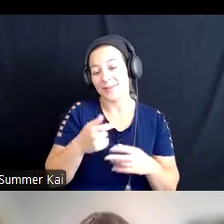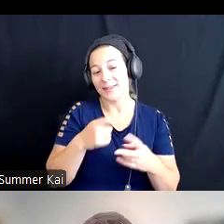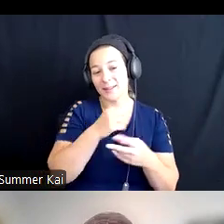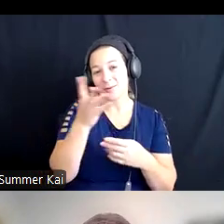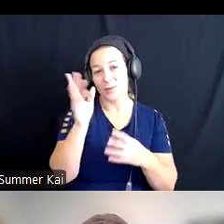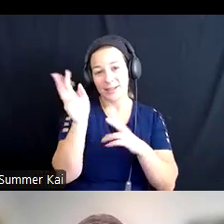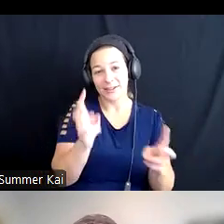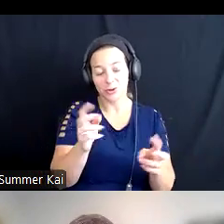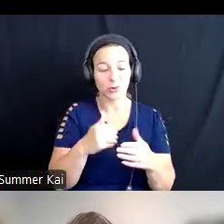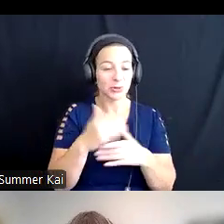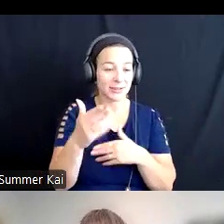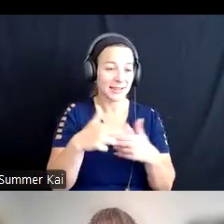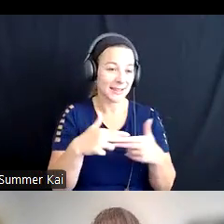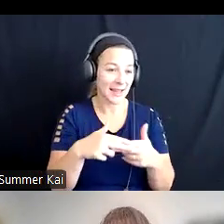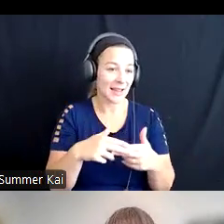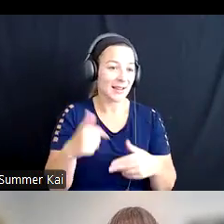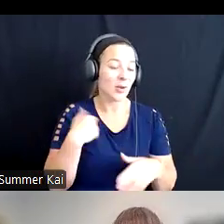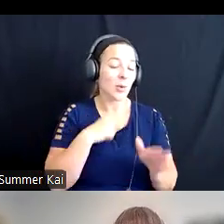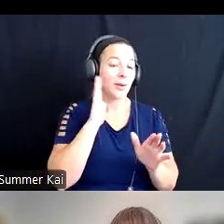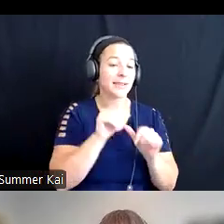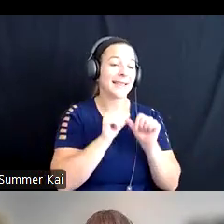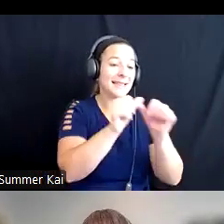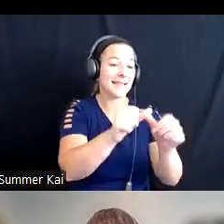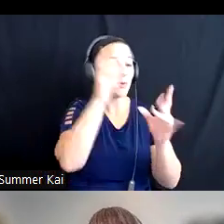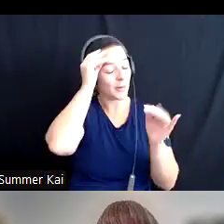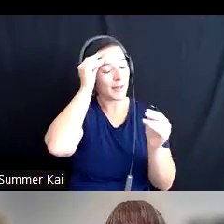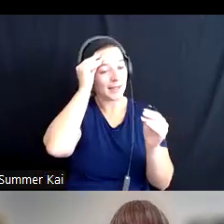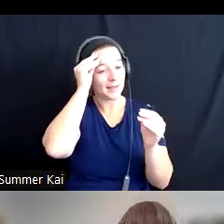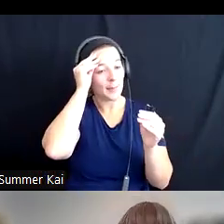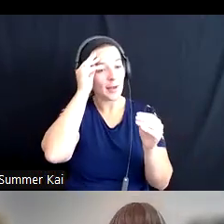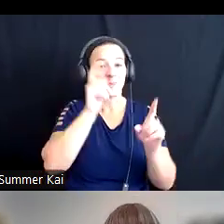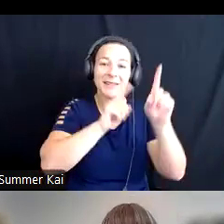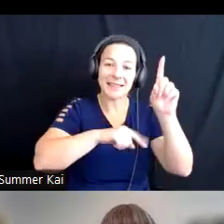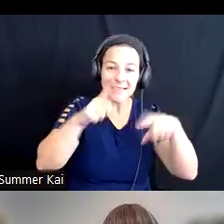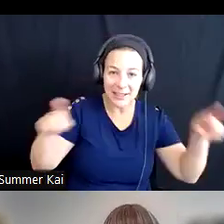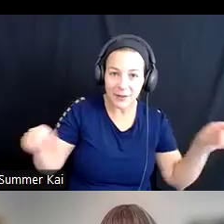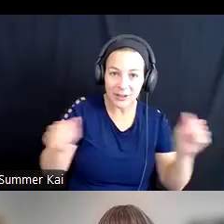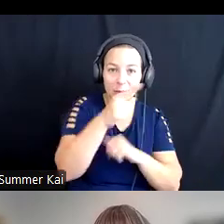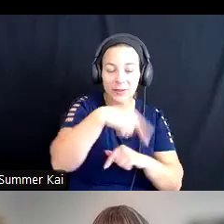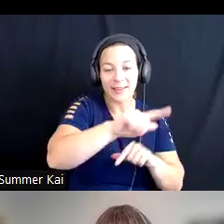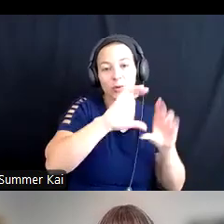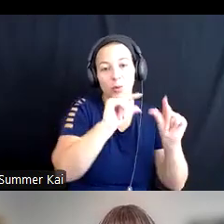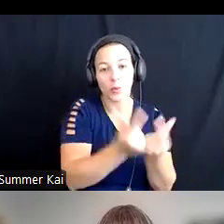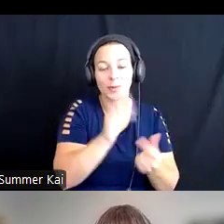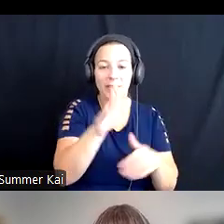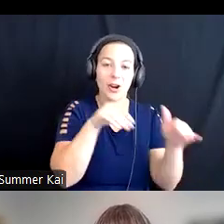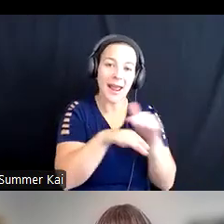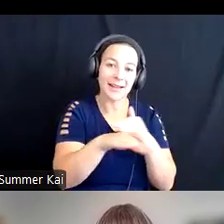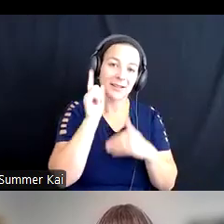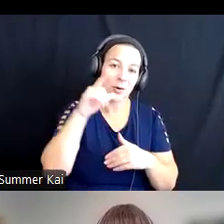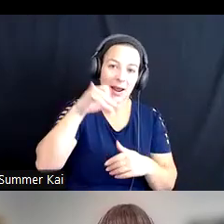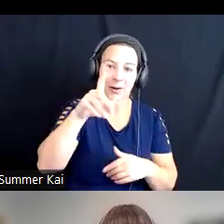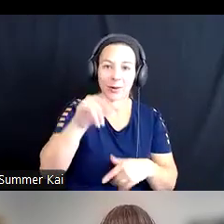If you go to the next slide, we're continuing to think about differences in this group and access to equity by household types